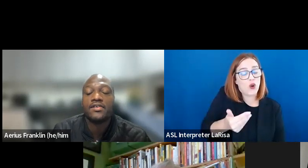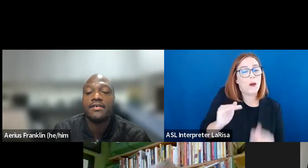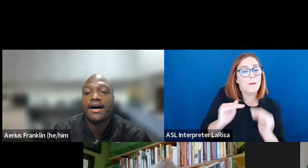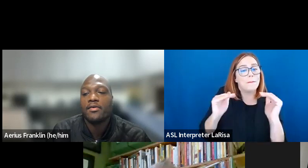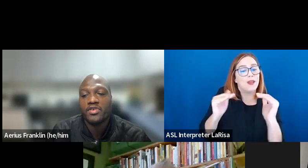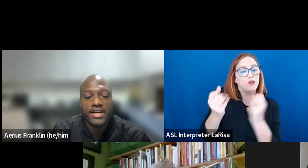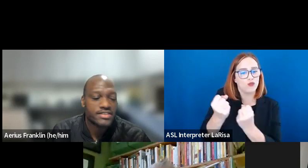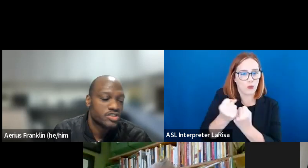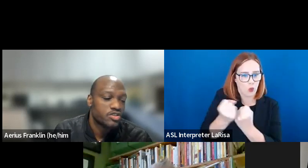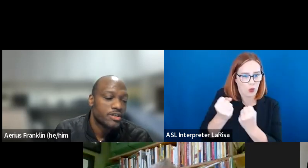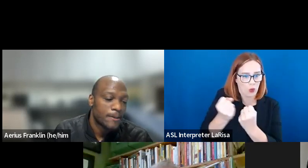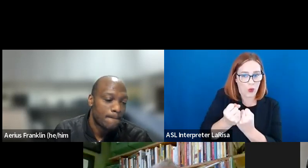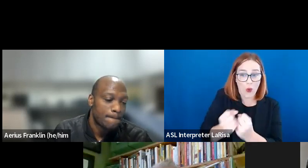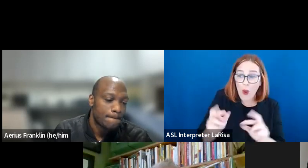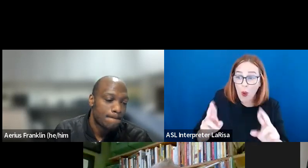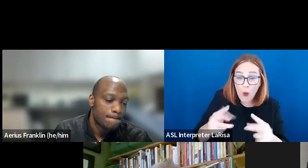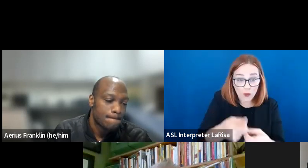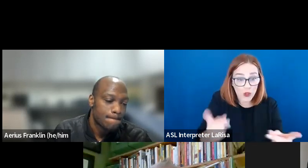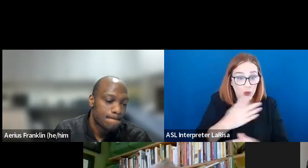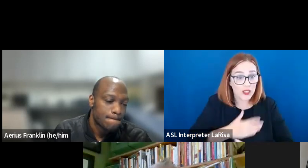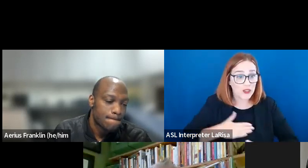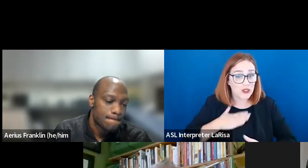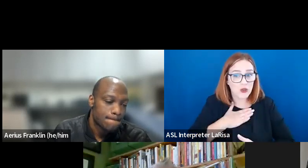And so I hope you guys enjoy.